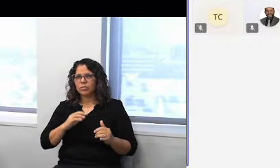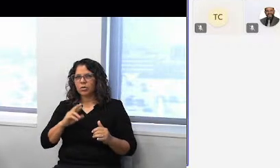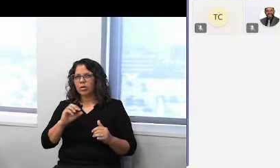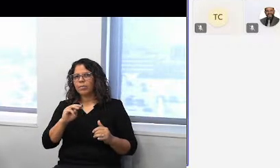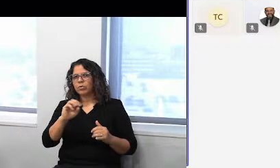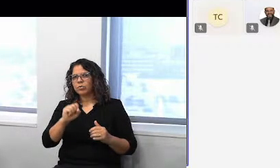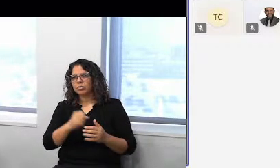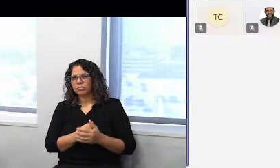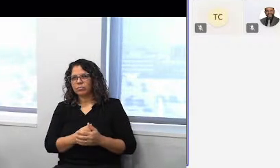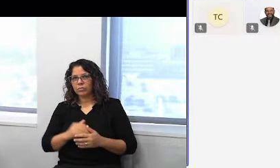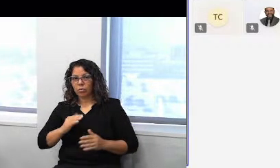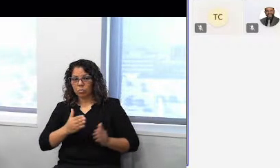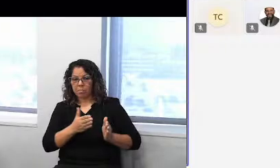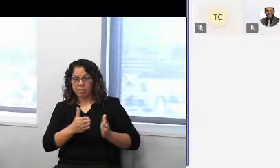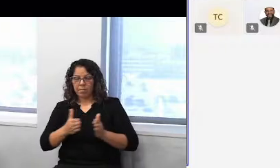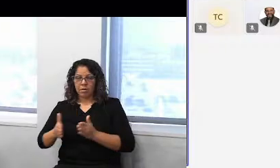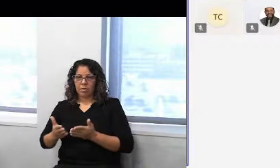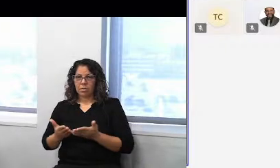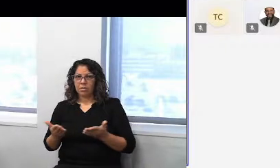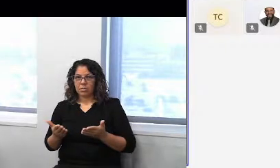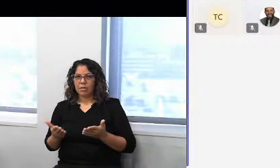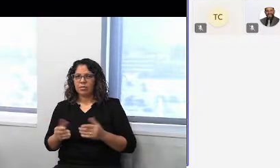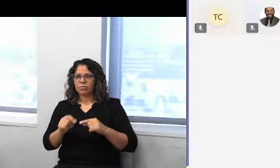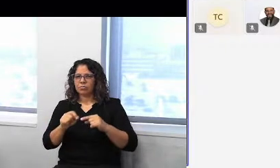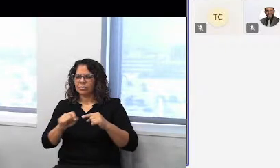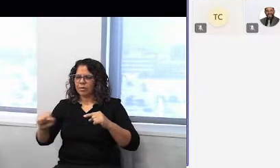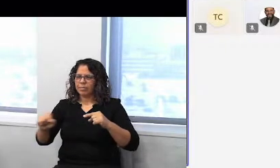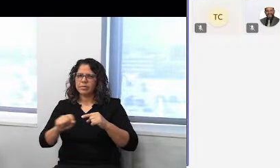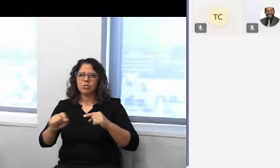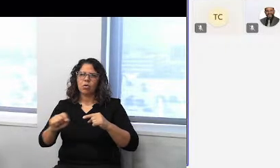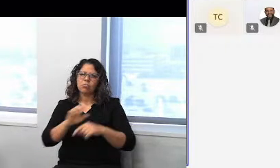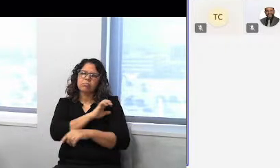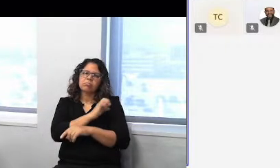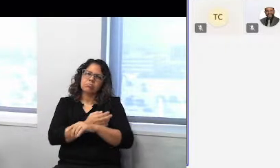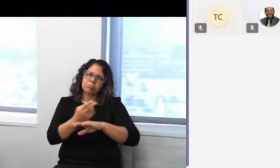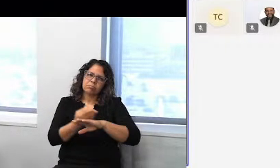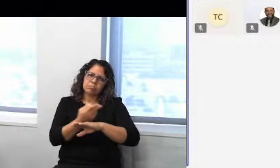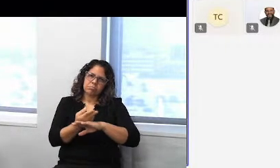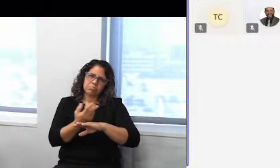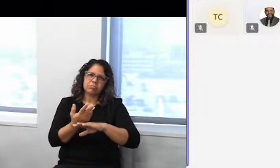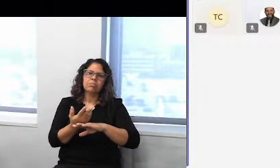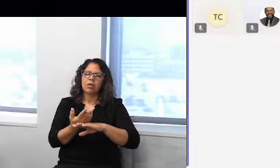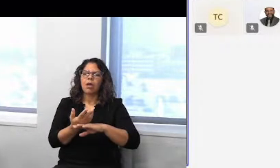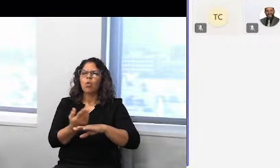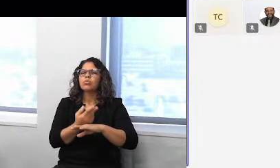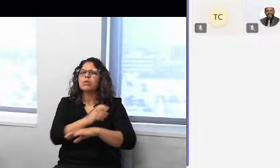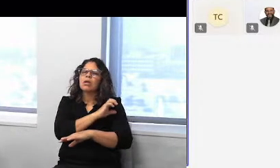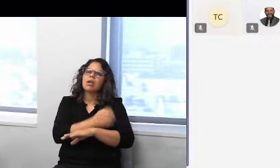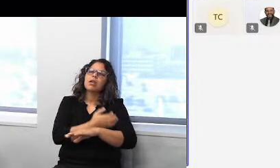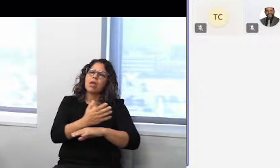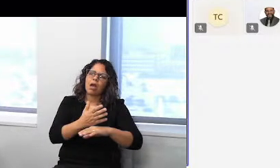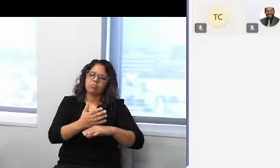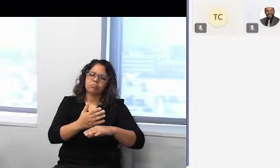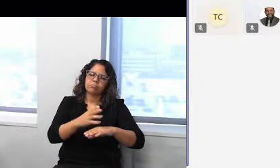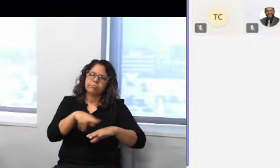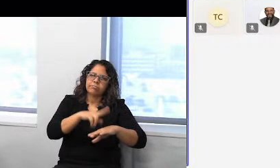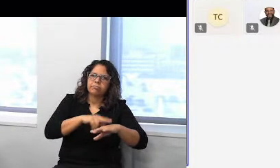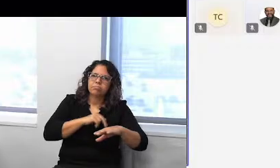plan, transmission plan, and you're saying a regional transmission plan. Yeah. And I want to make sure